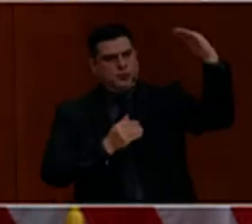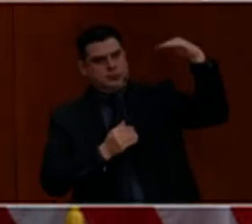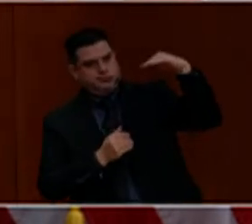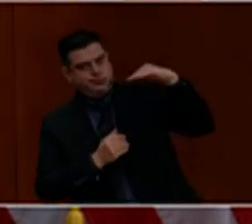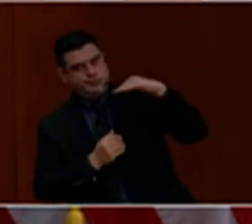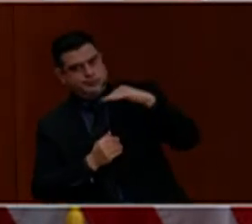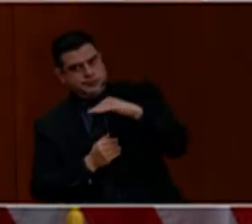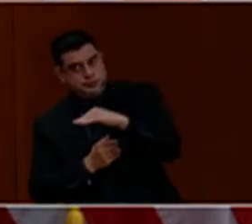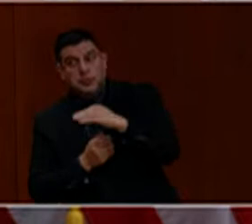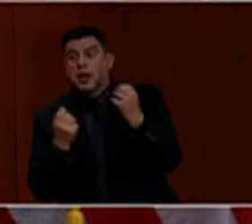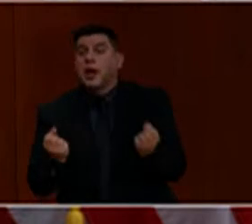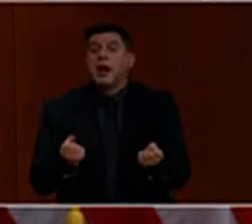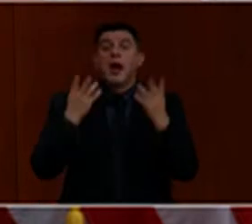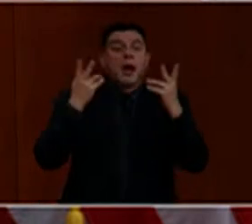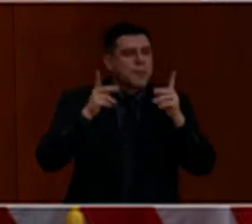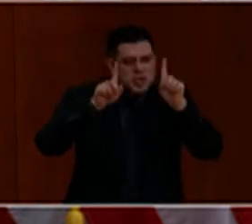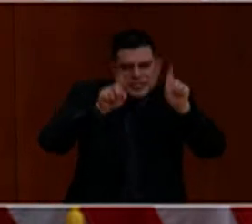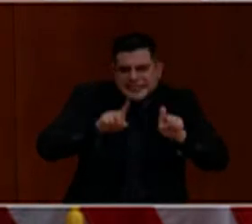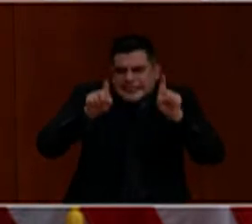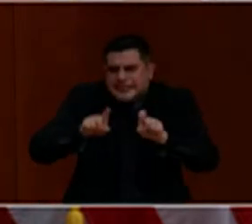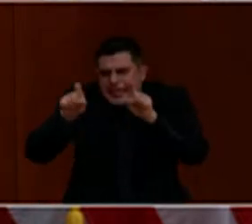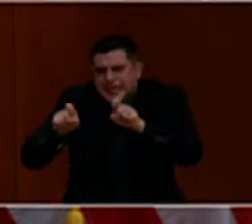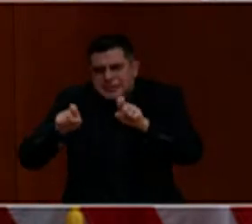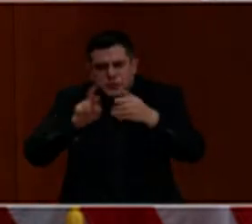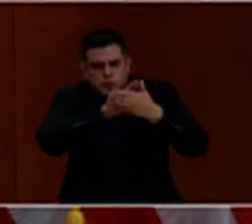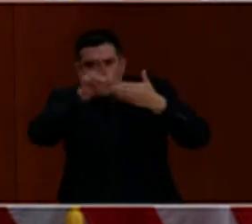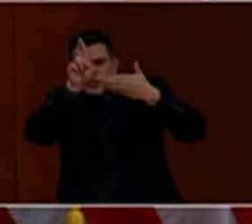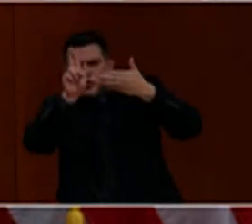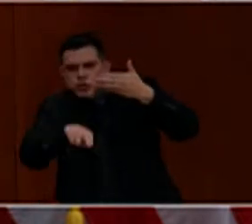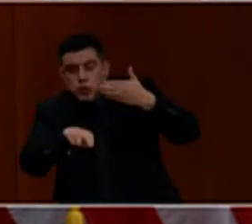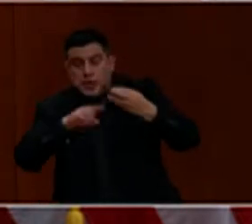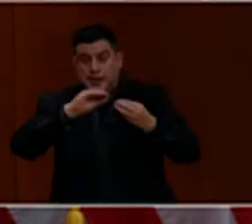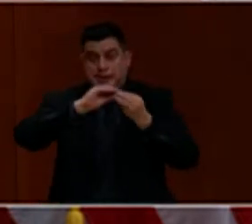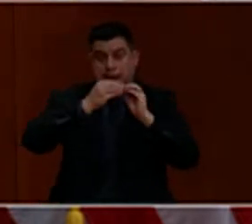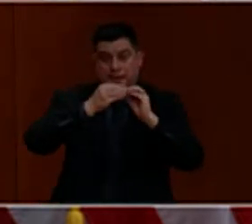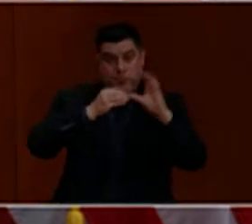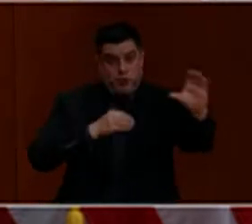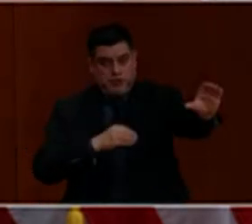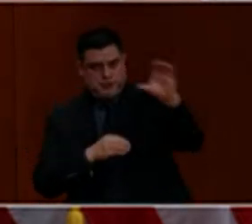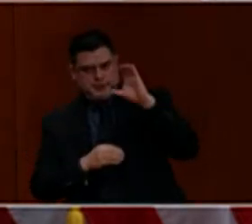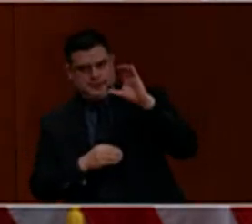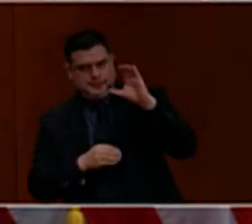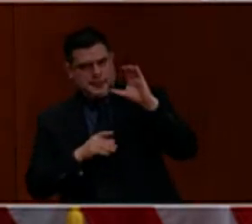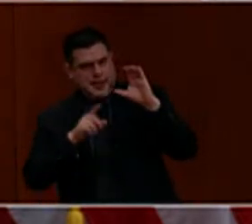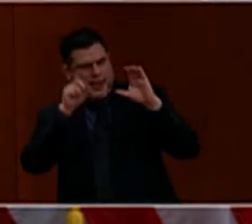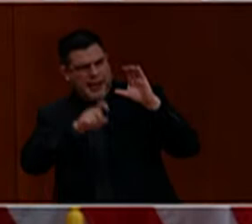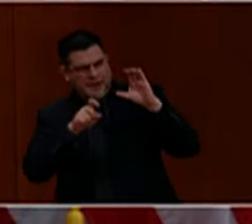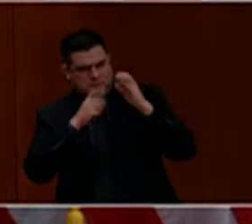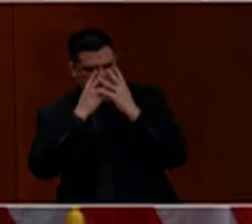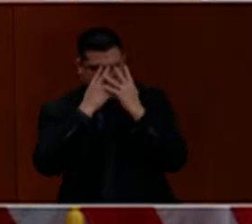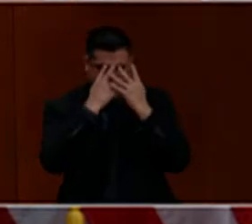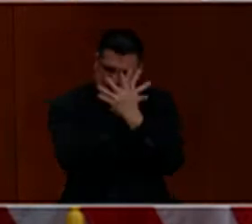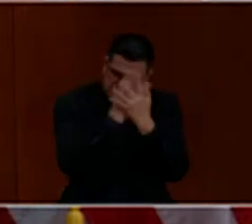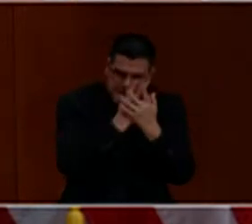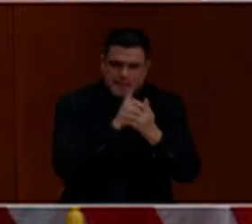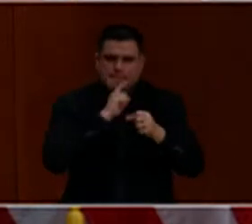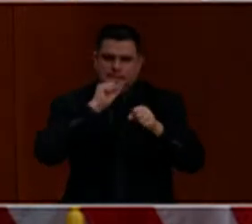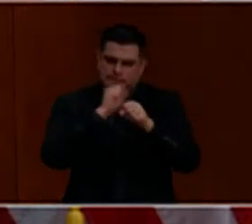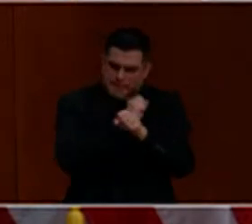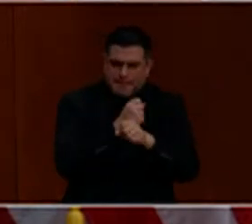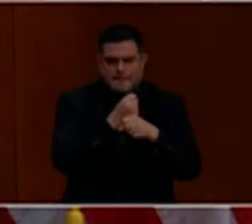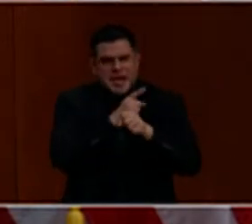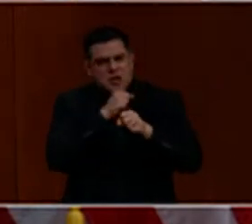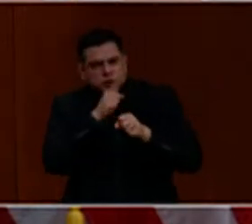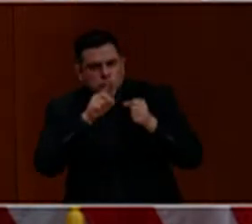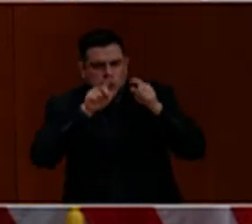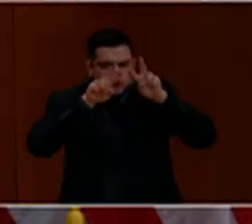and really dig underneath those test results to really make a determination about whether a particular day's test results are offering